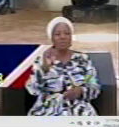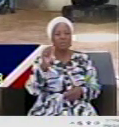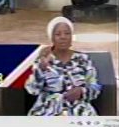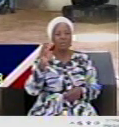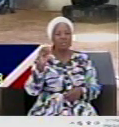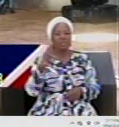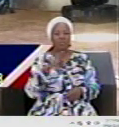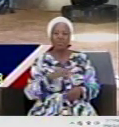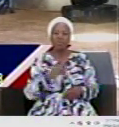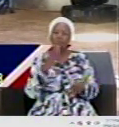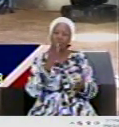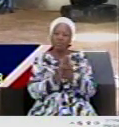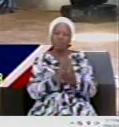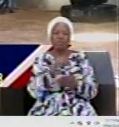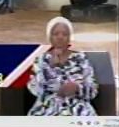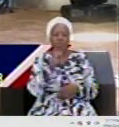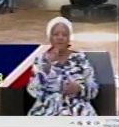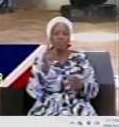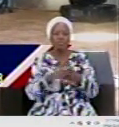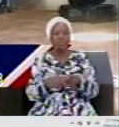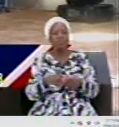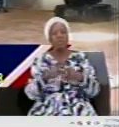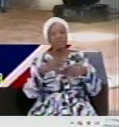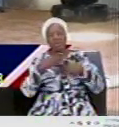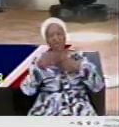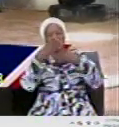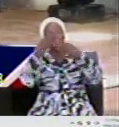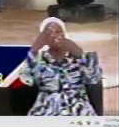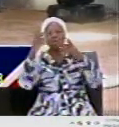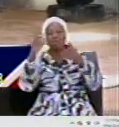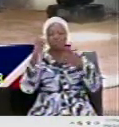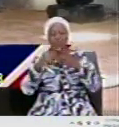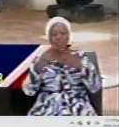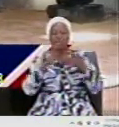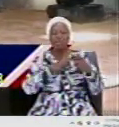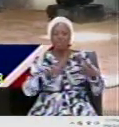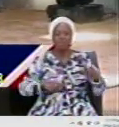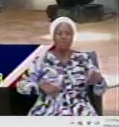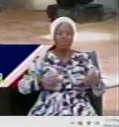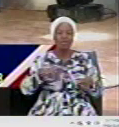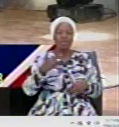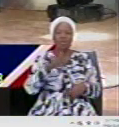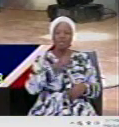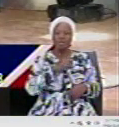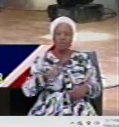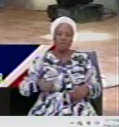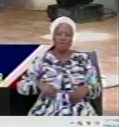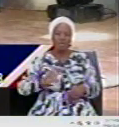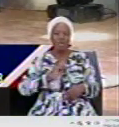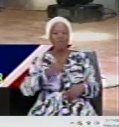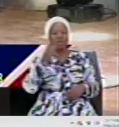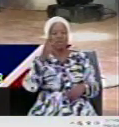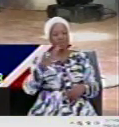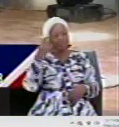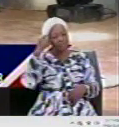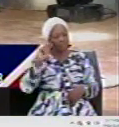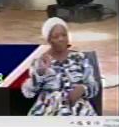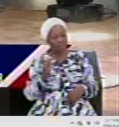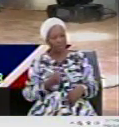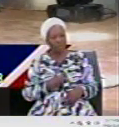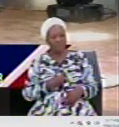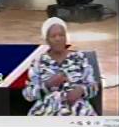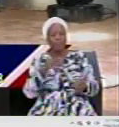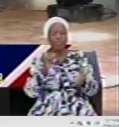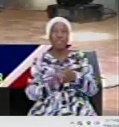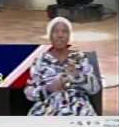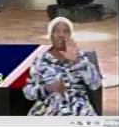the Lord our God for us, that he will save us out of the hand